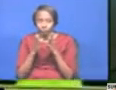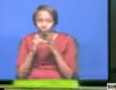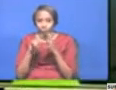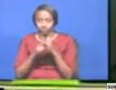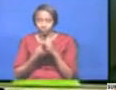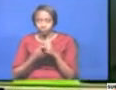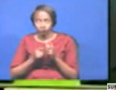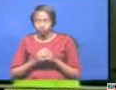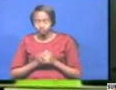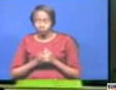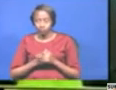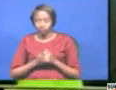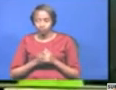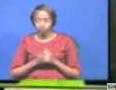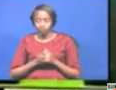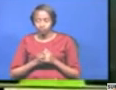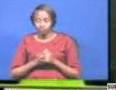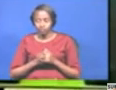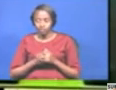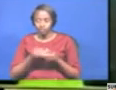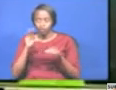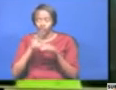The voter turnout